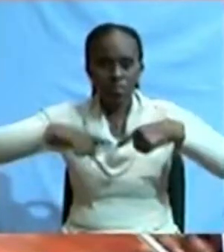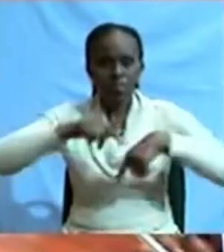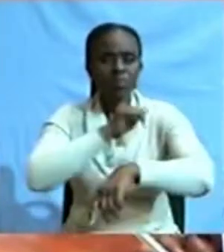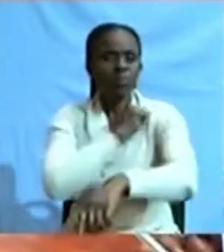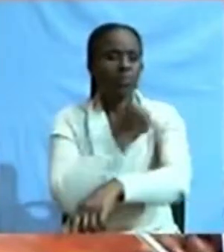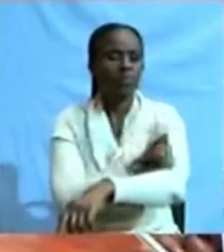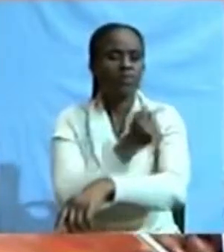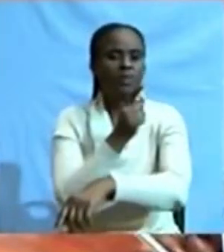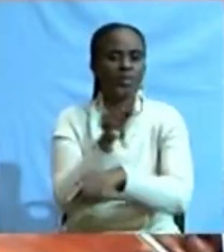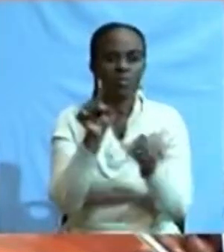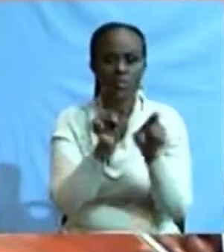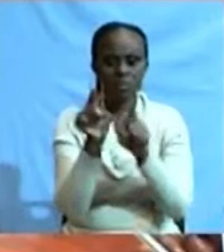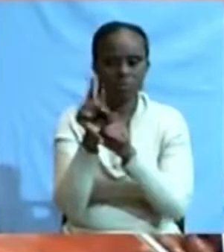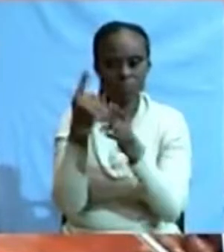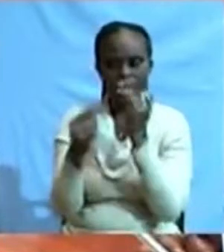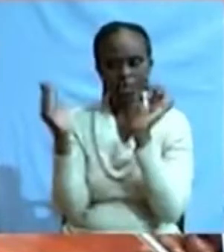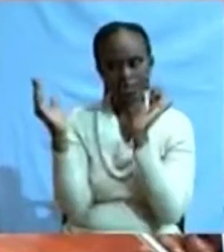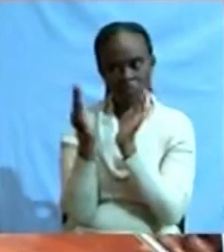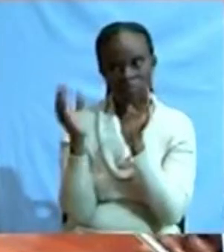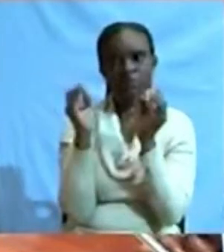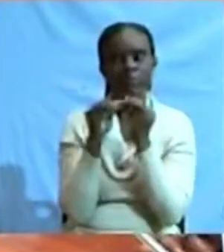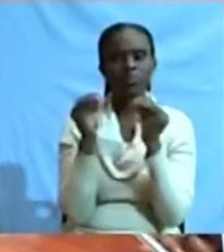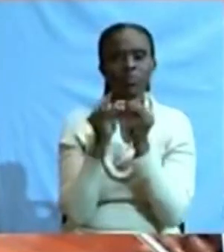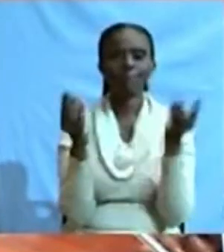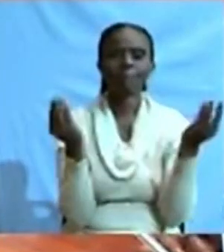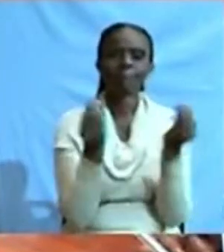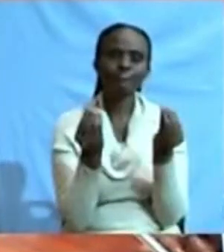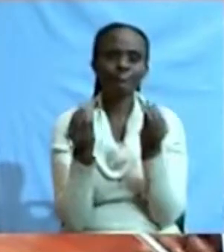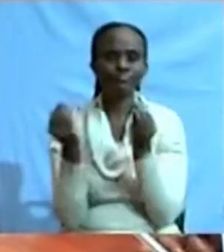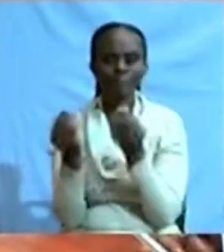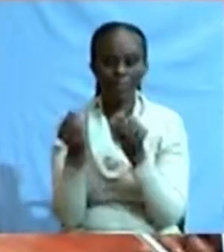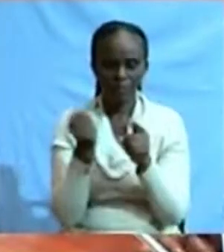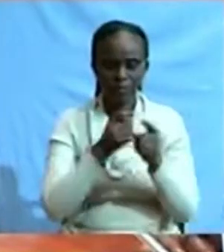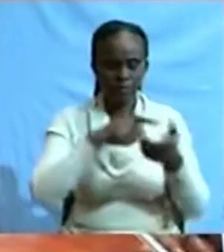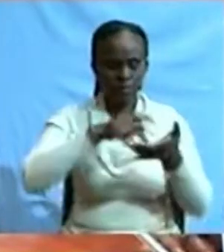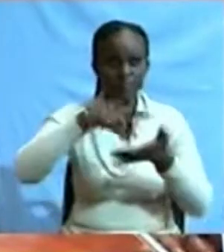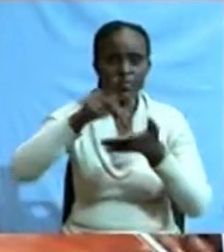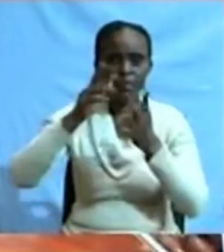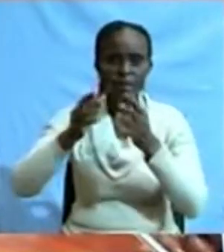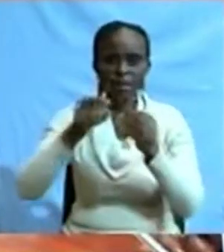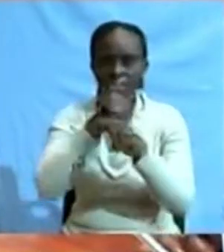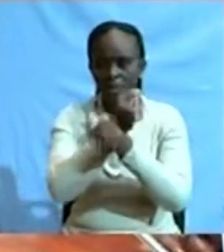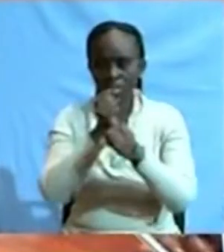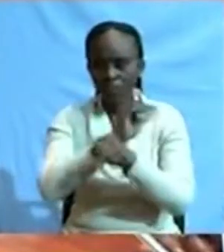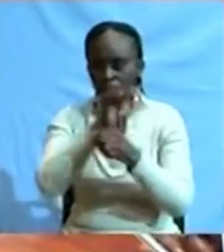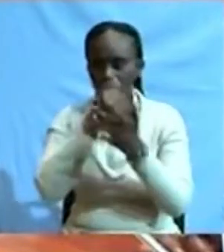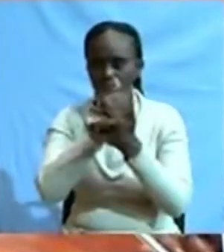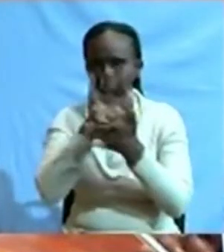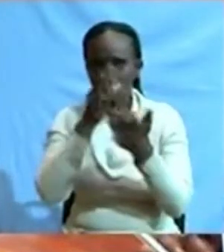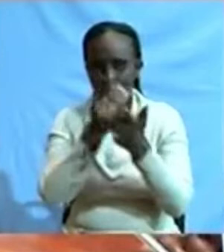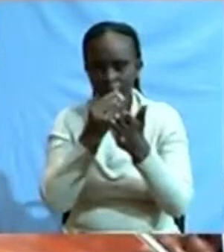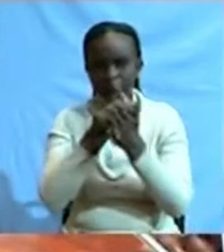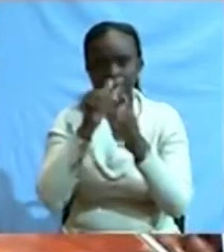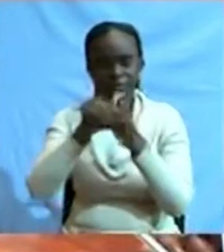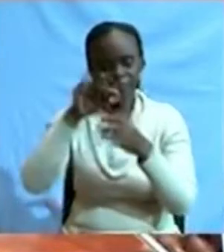authority, it also faced a lot of resistance by the ratepayers to settle their dues in the election year,